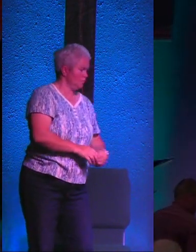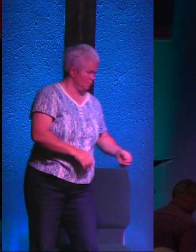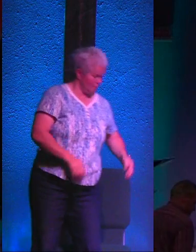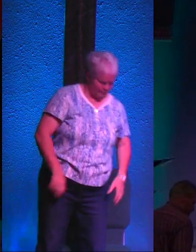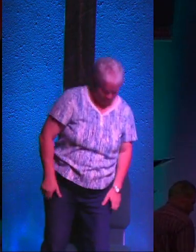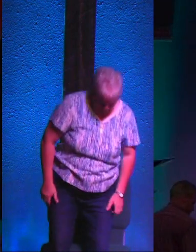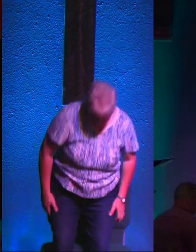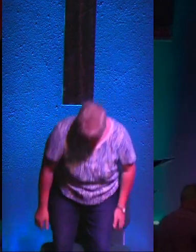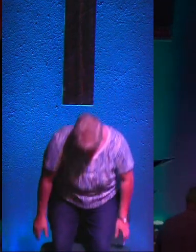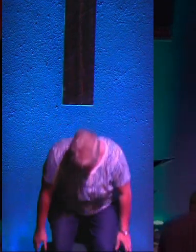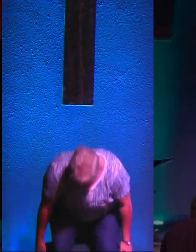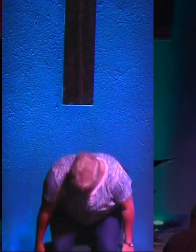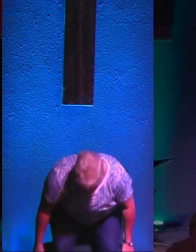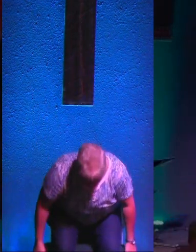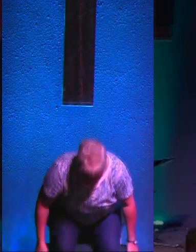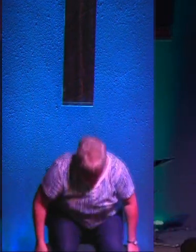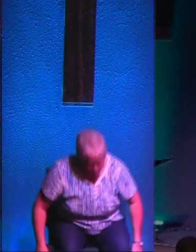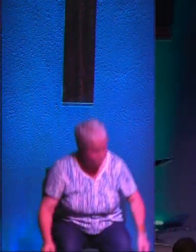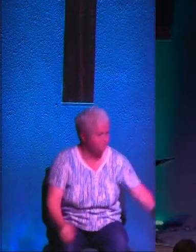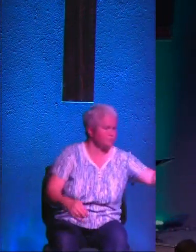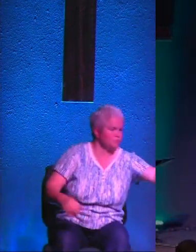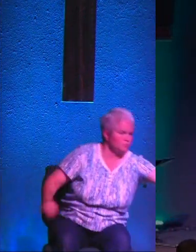You guys can grab a seat.